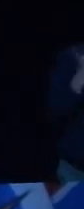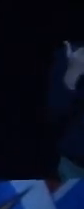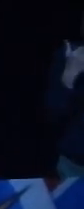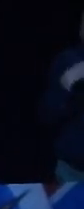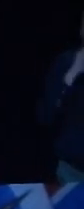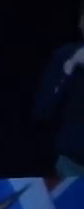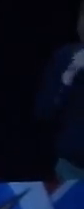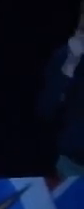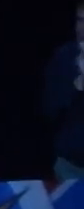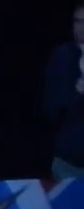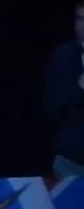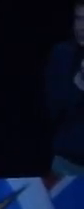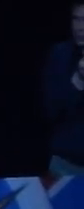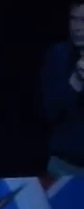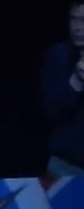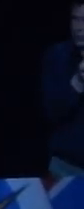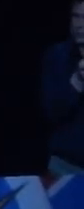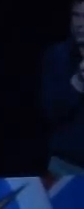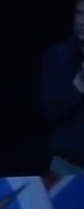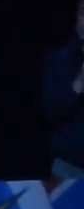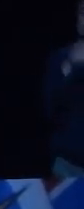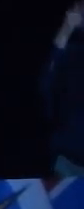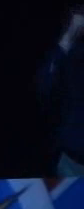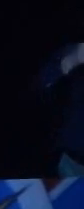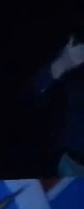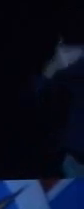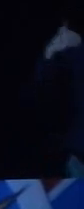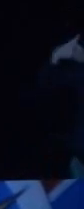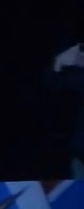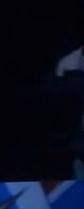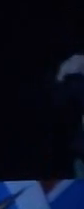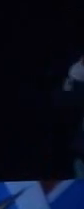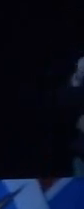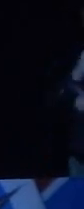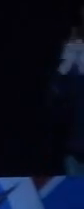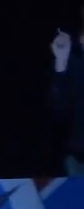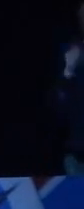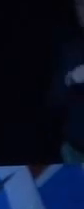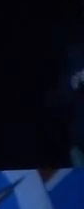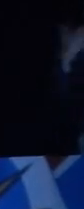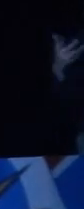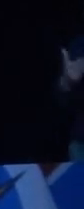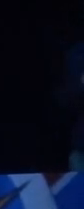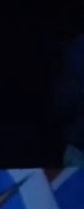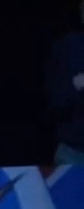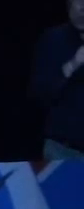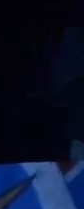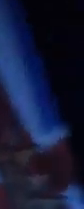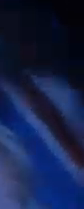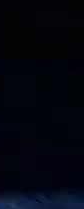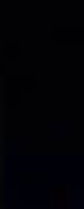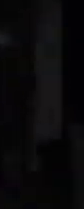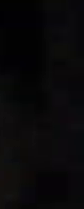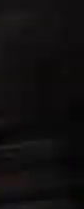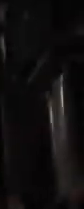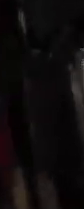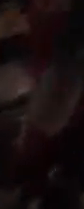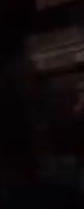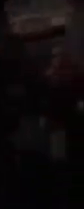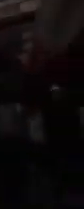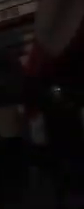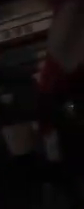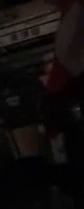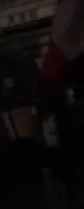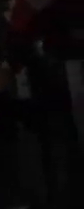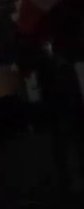we've said, we'll update our orders as we need to, as we get some more experience and the environmental health... So now we're going to